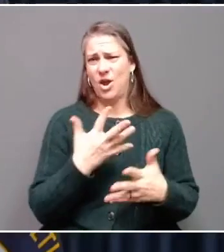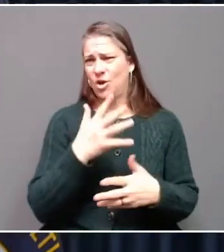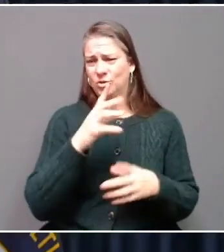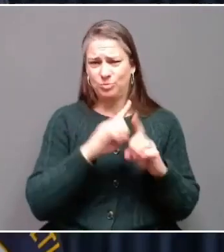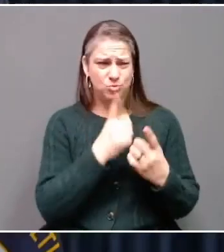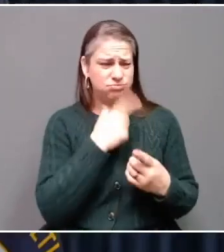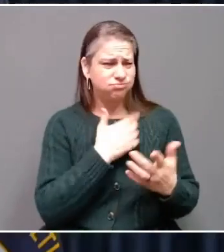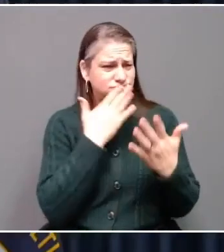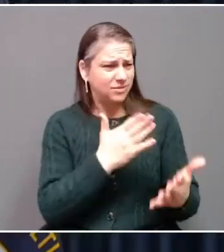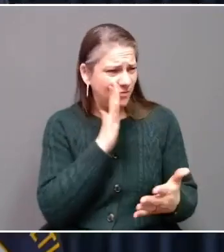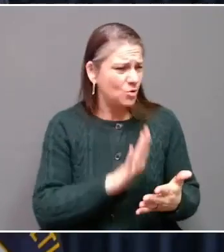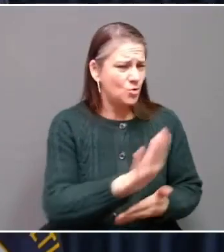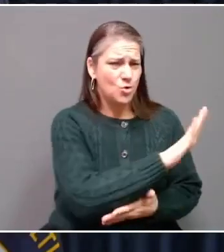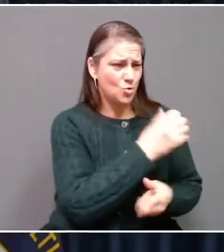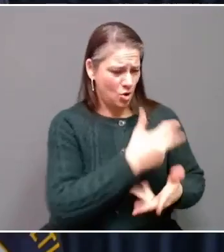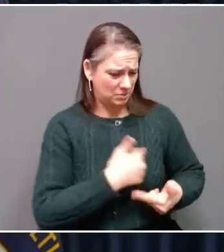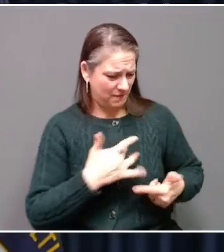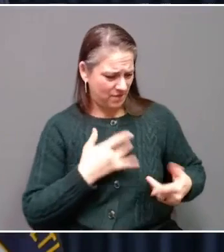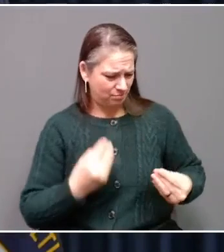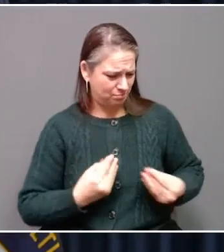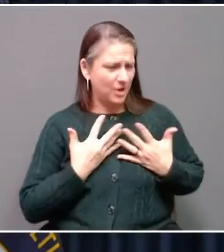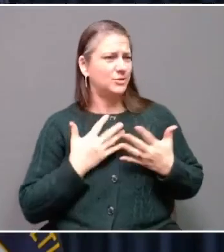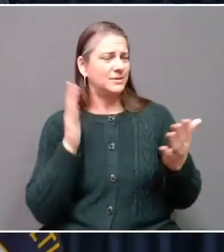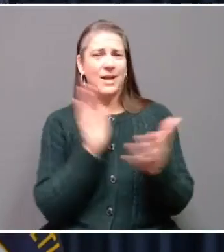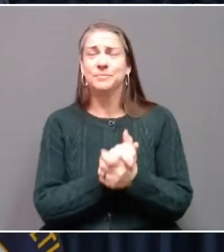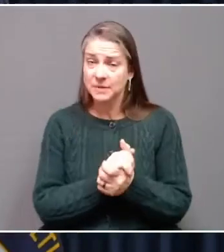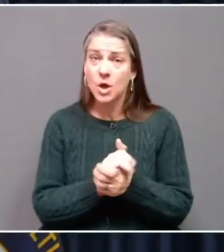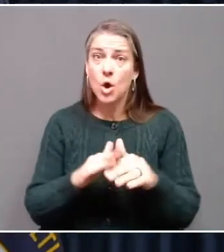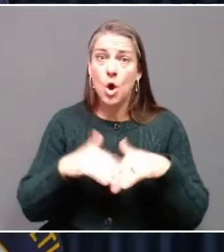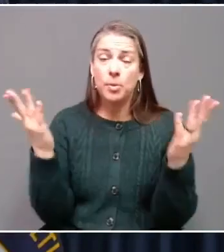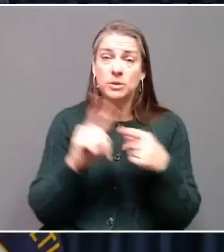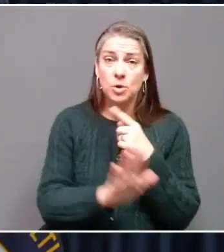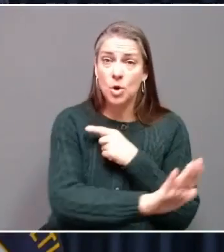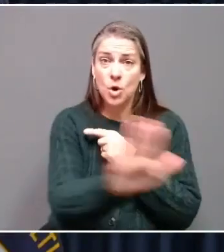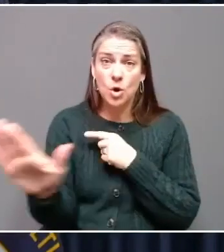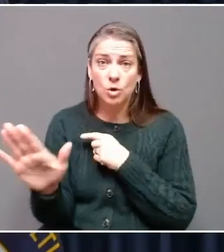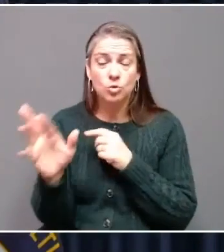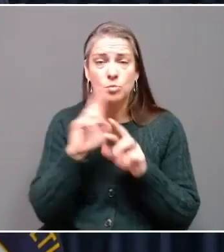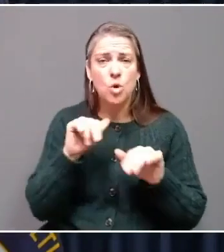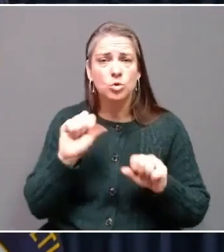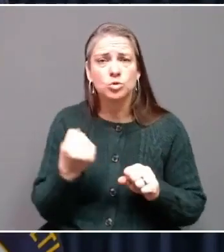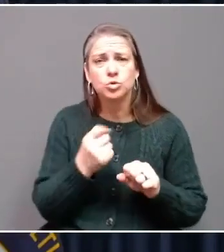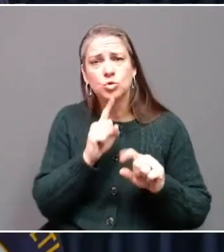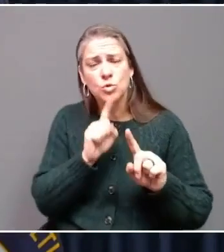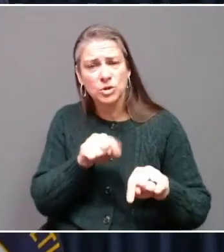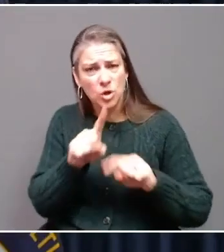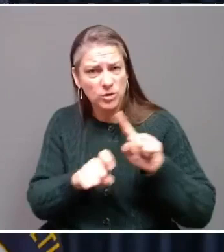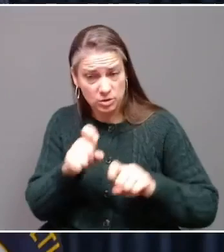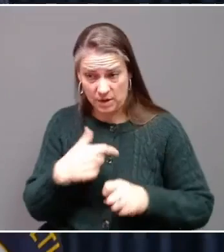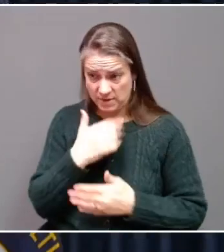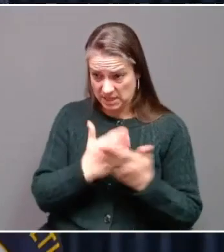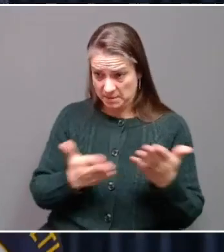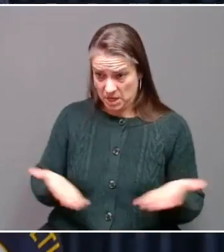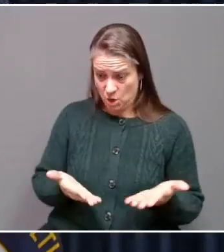for inspiring us. All right, we will now open it up to questions. We have some journalists that are here and one on the